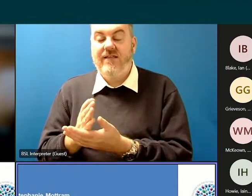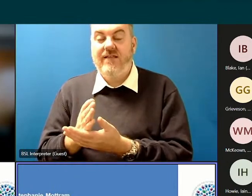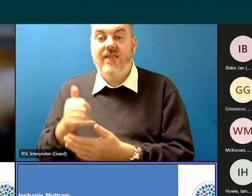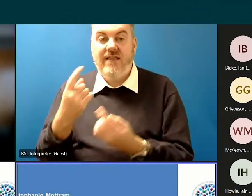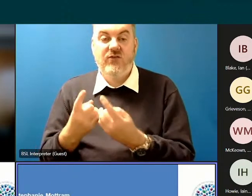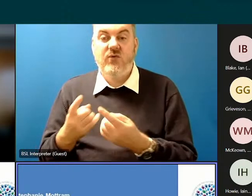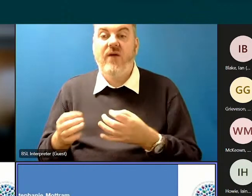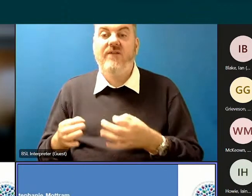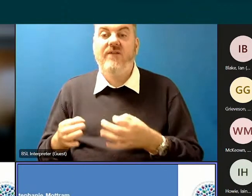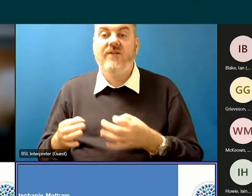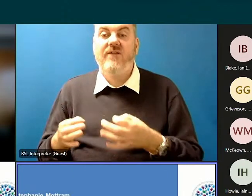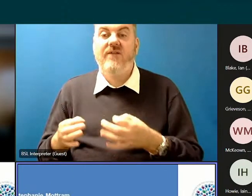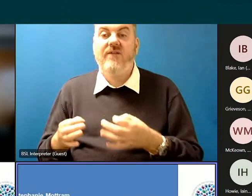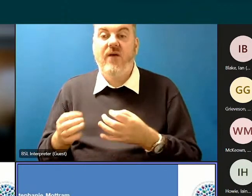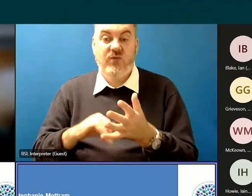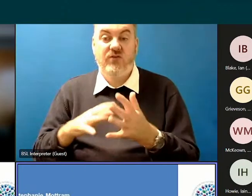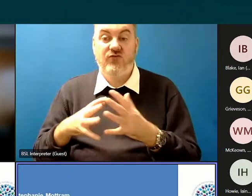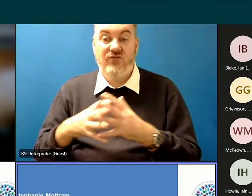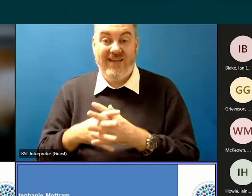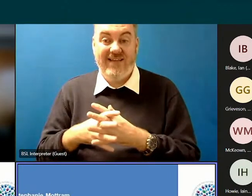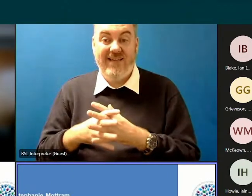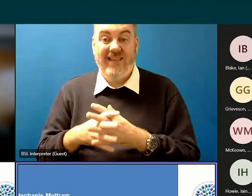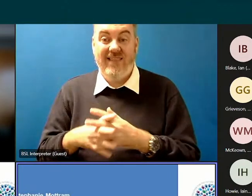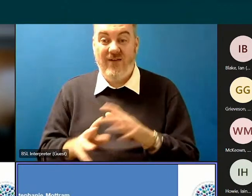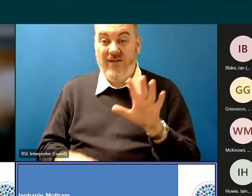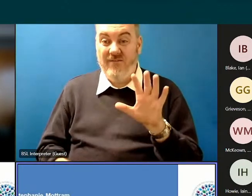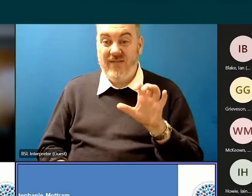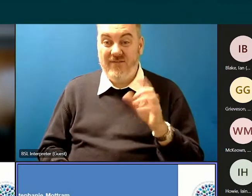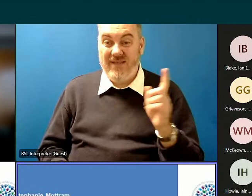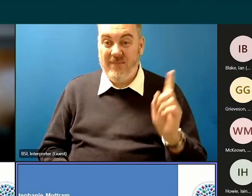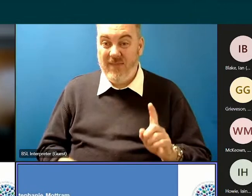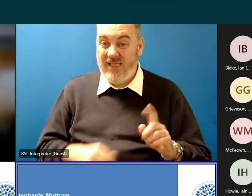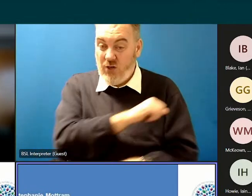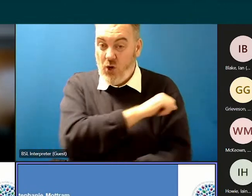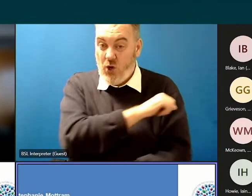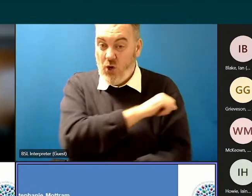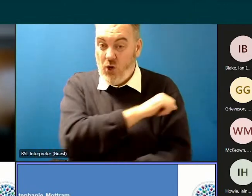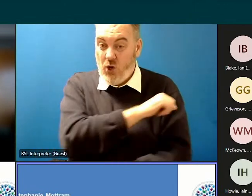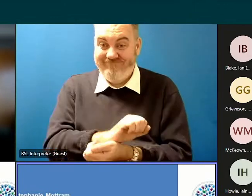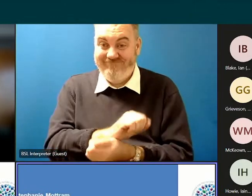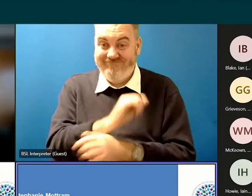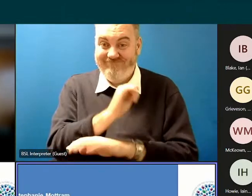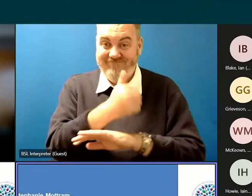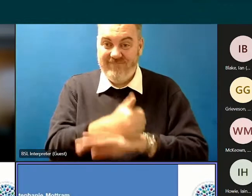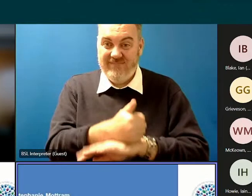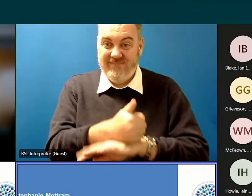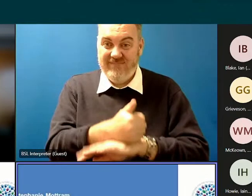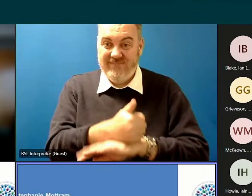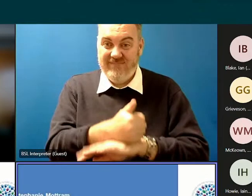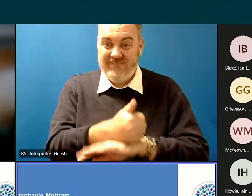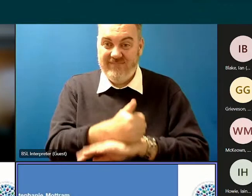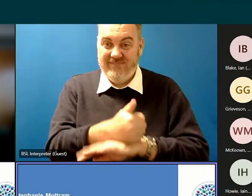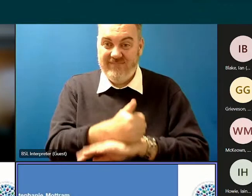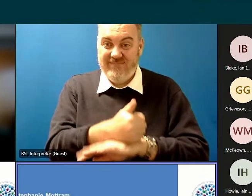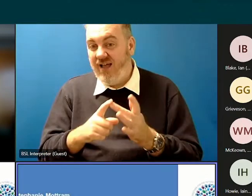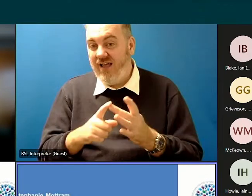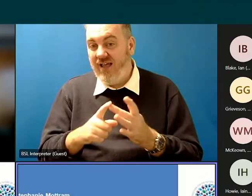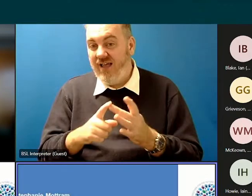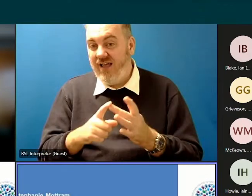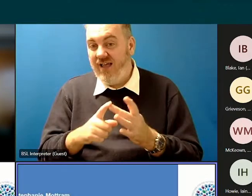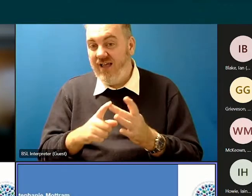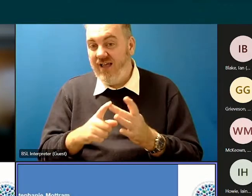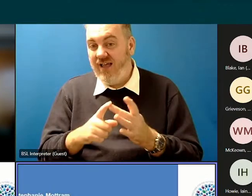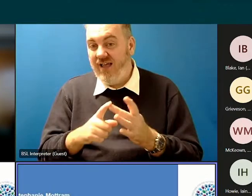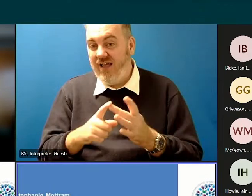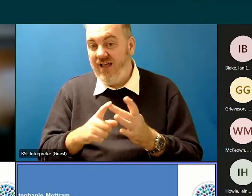people. Currently for Stewartry, there are 15 people in a hospital setting, whether that be in DGRI or across all our community hospitals